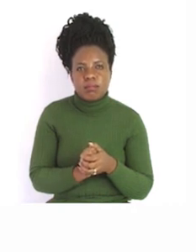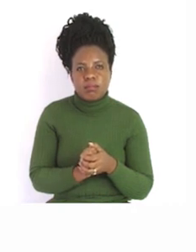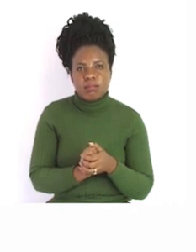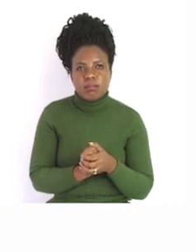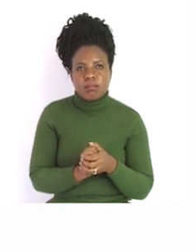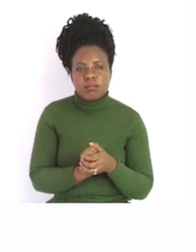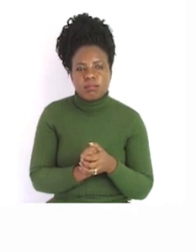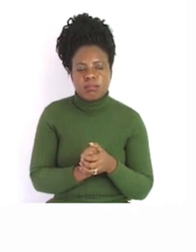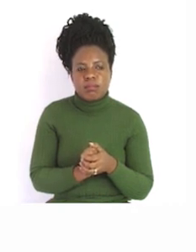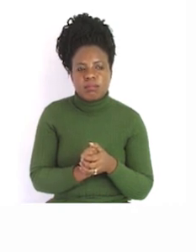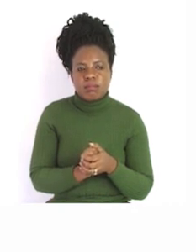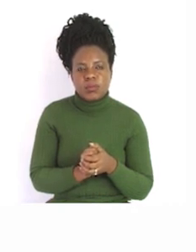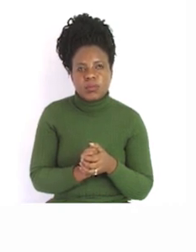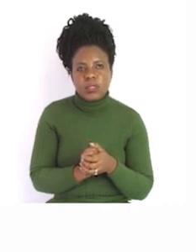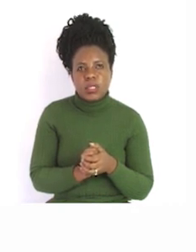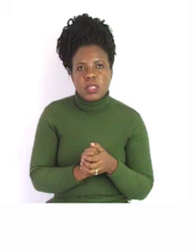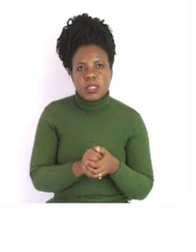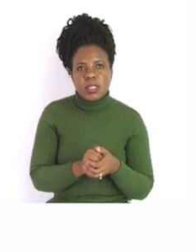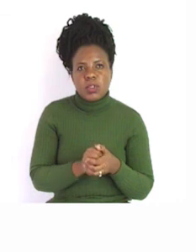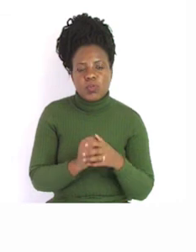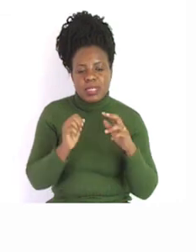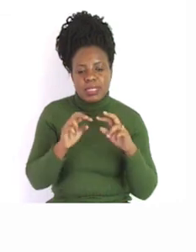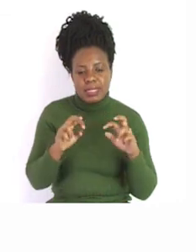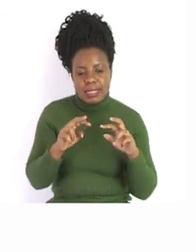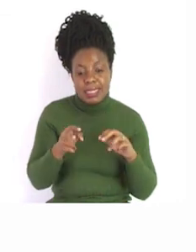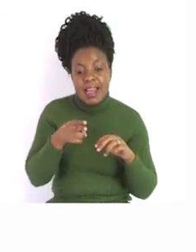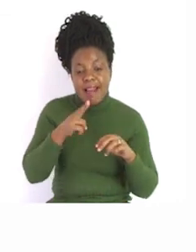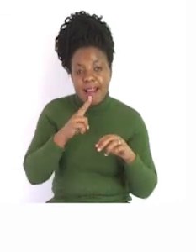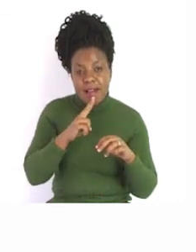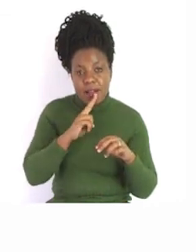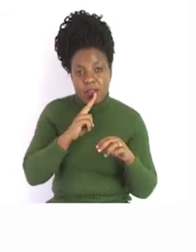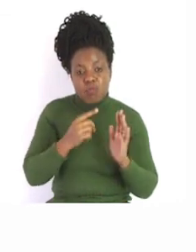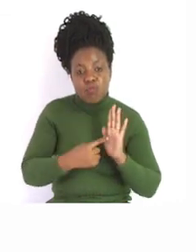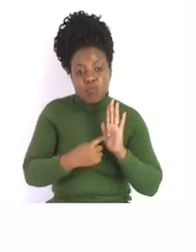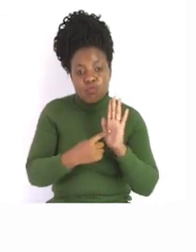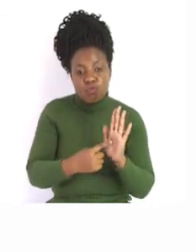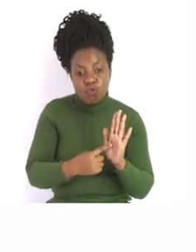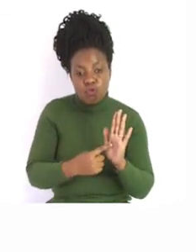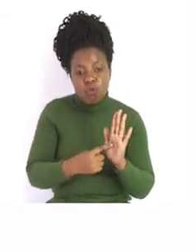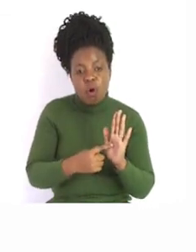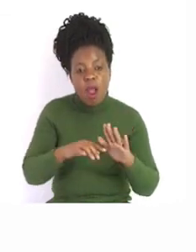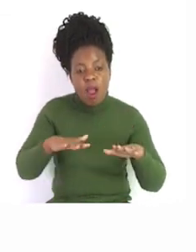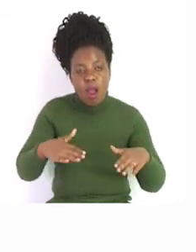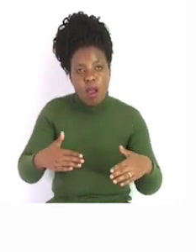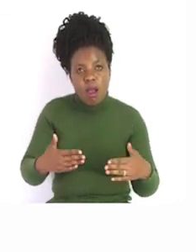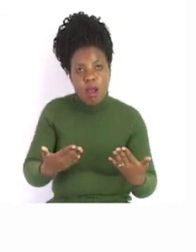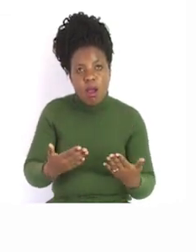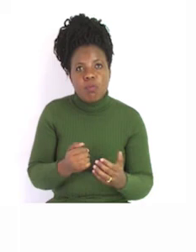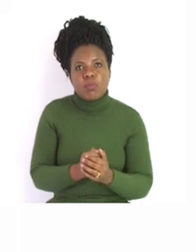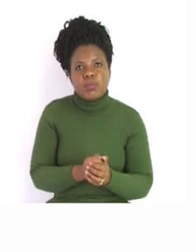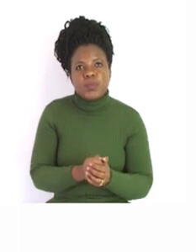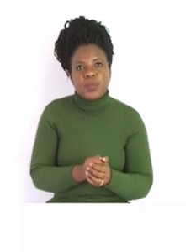it says, number 2, calculate the following. Show your calculations. Write the